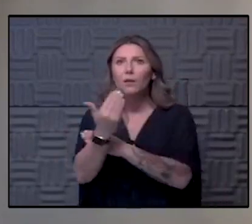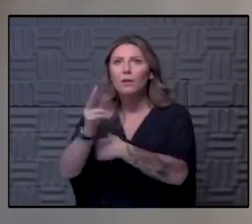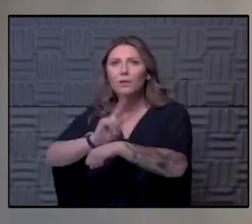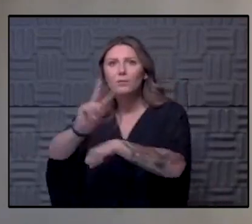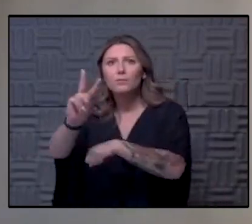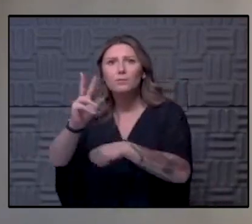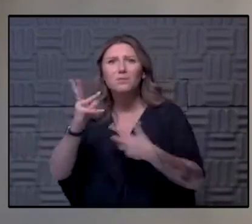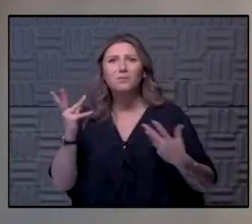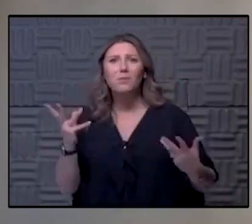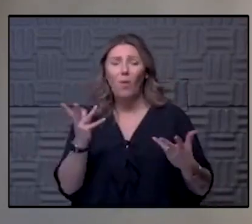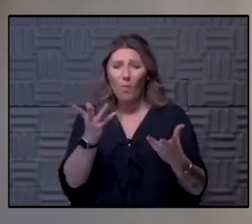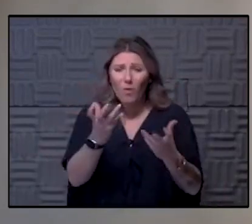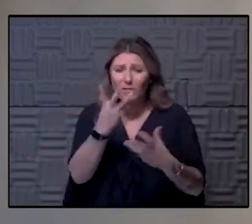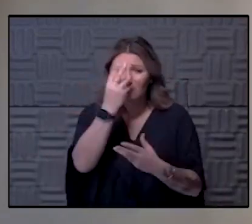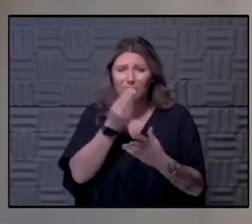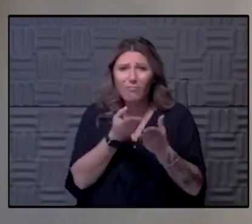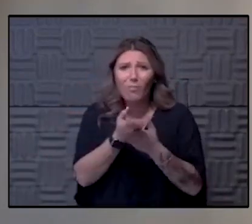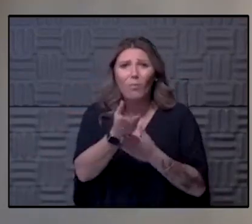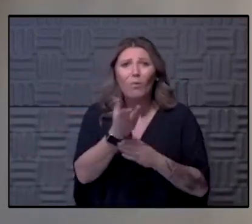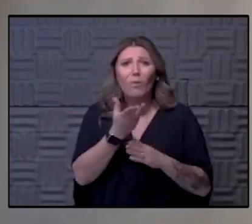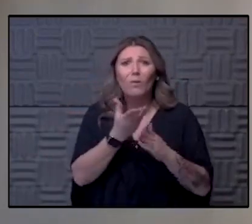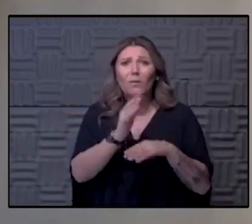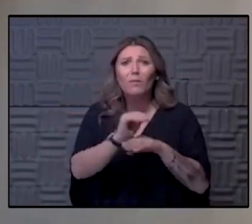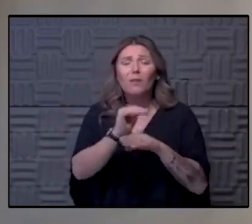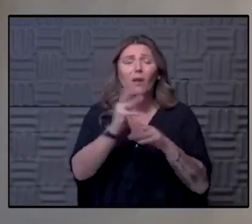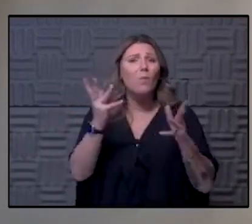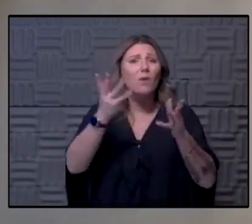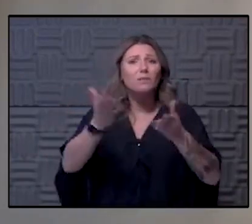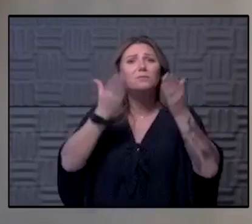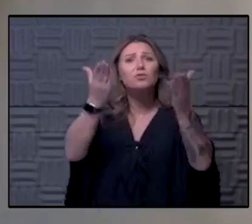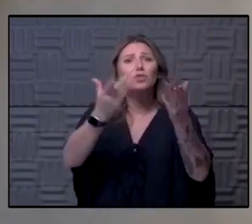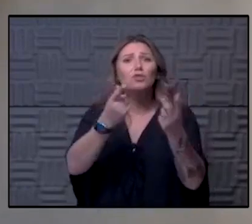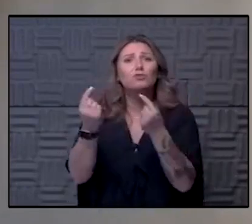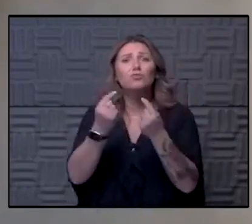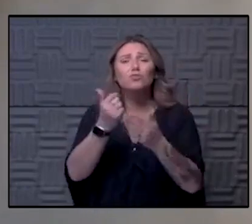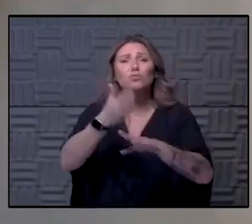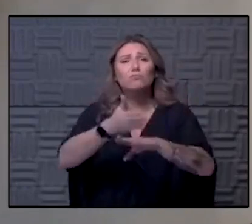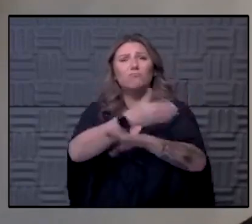all he wants to do is sleep through the night? And what would you suggest that he do?